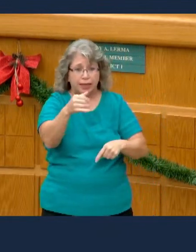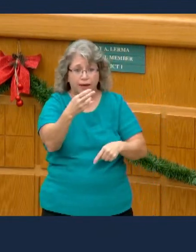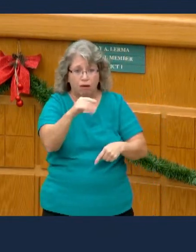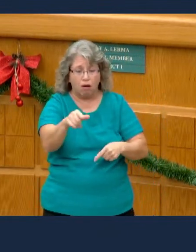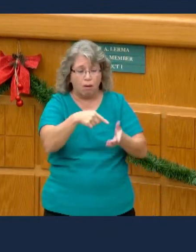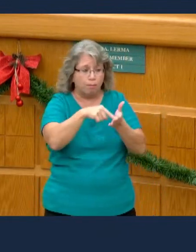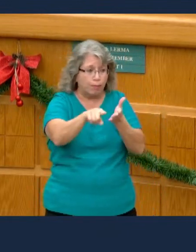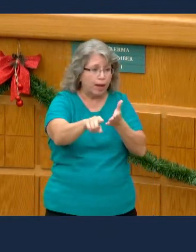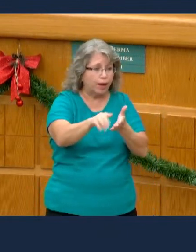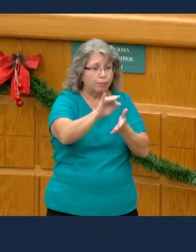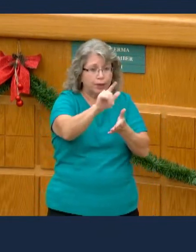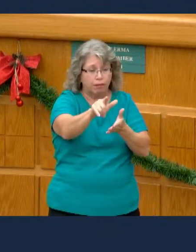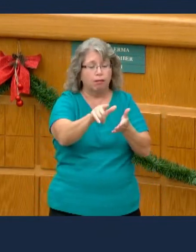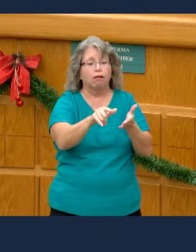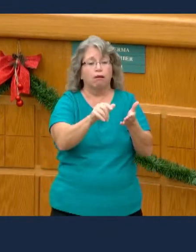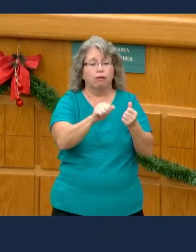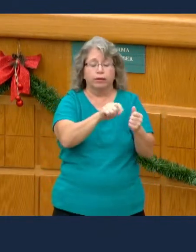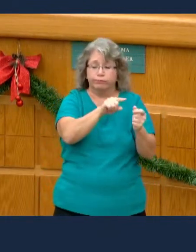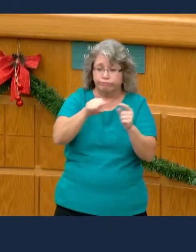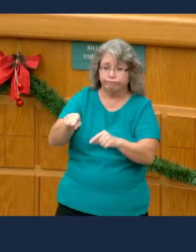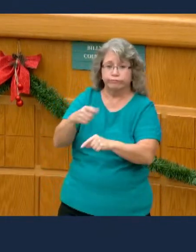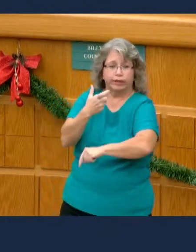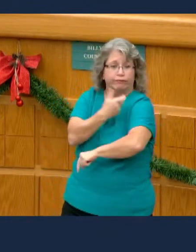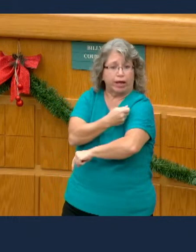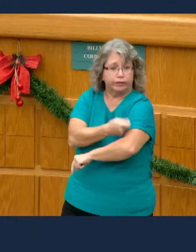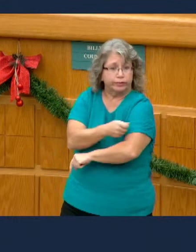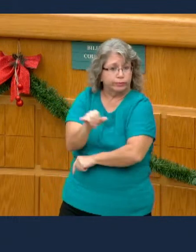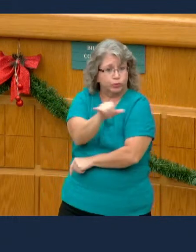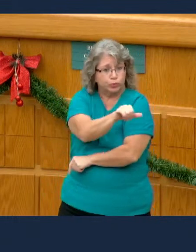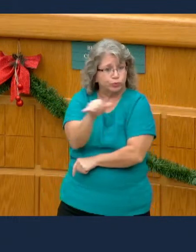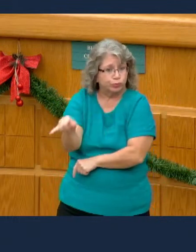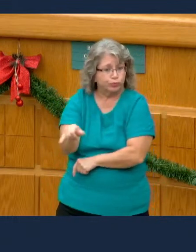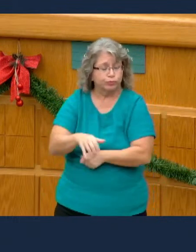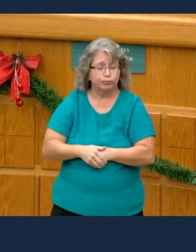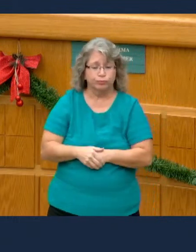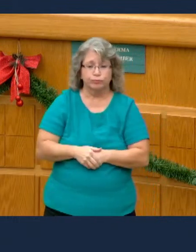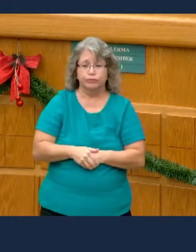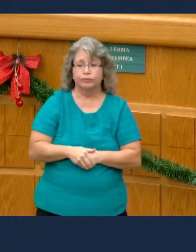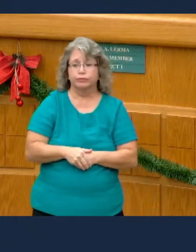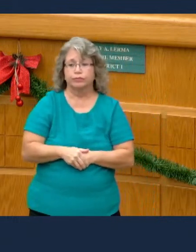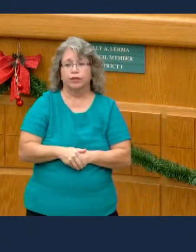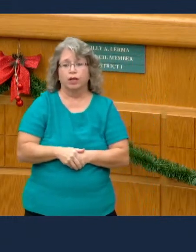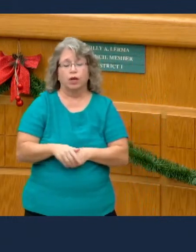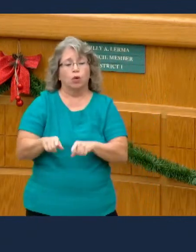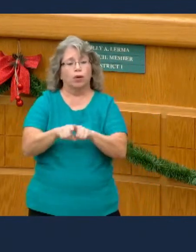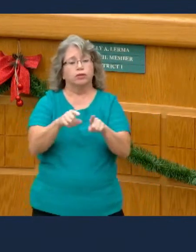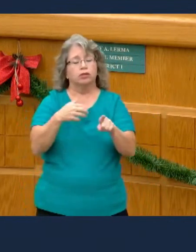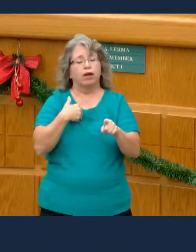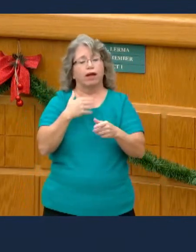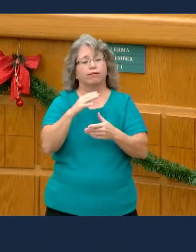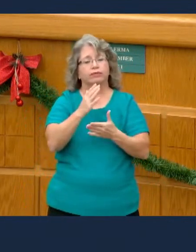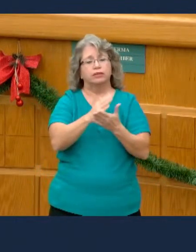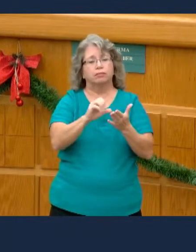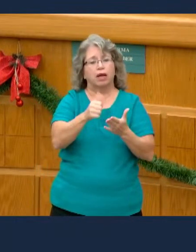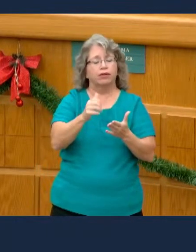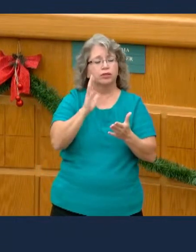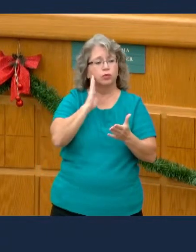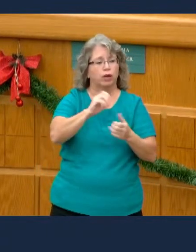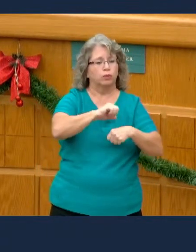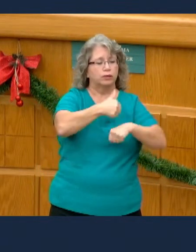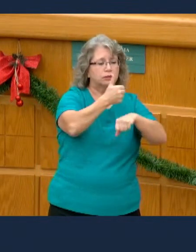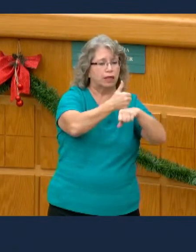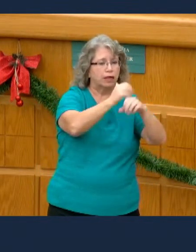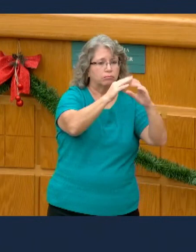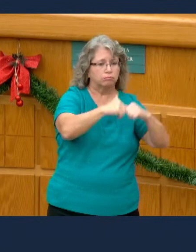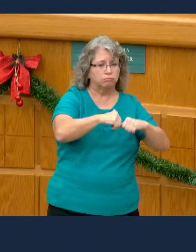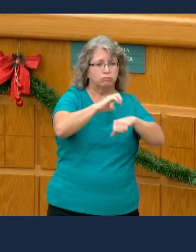access. We also have other COVID vaccination clinics that we're rotating throughout various areas. The